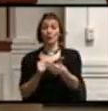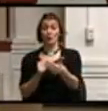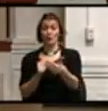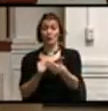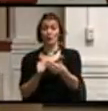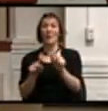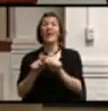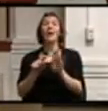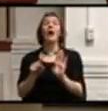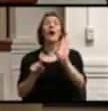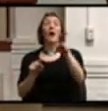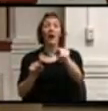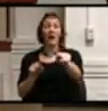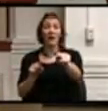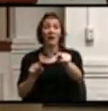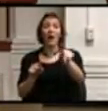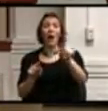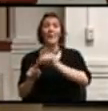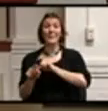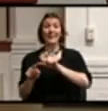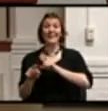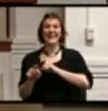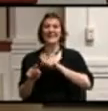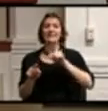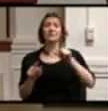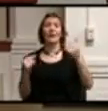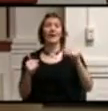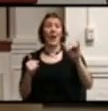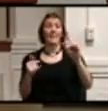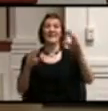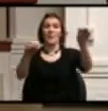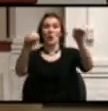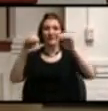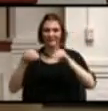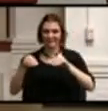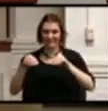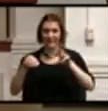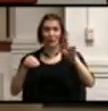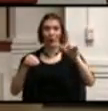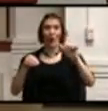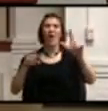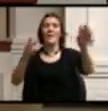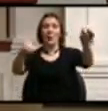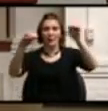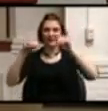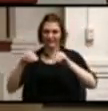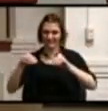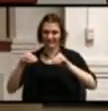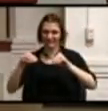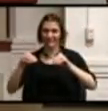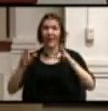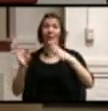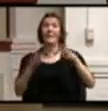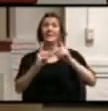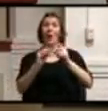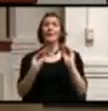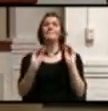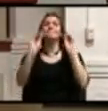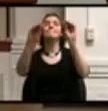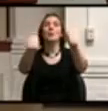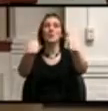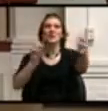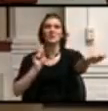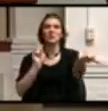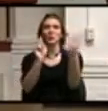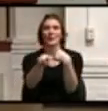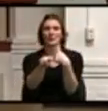vacating the north side here, which is where the administration is and roll call. and planning department will move down there because the